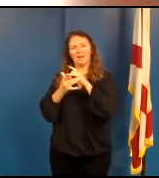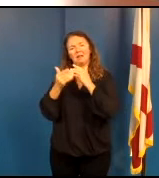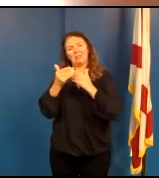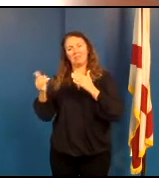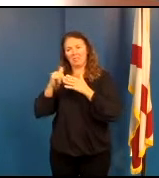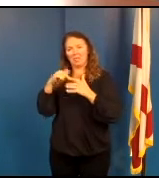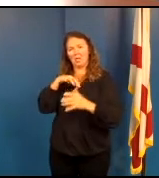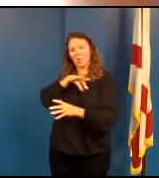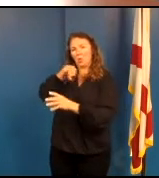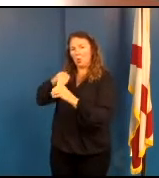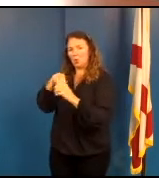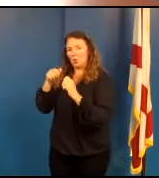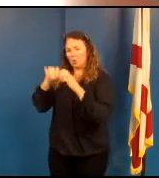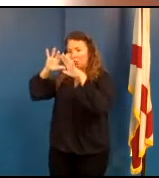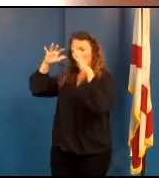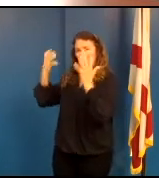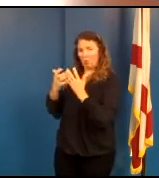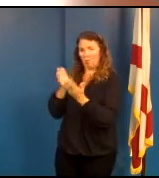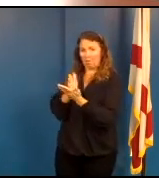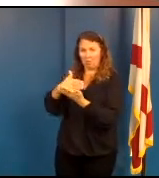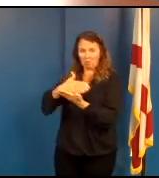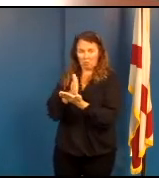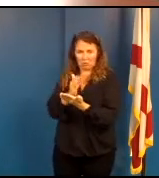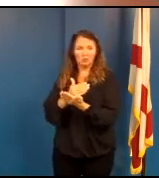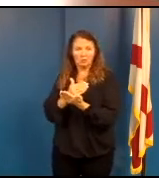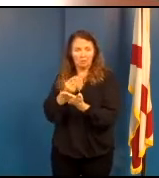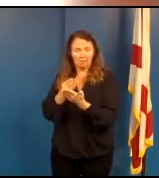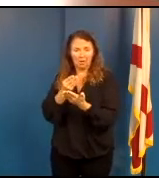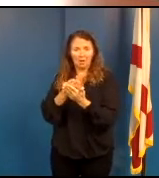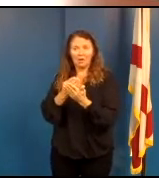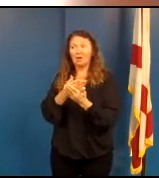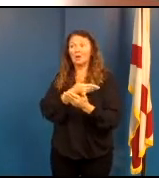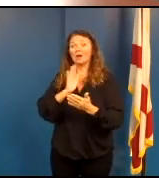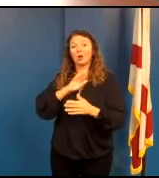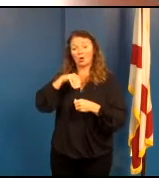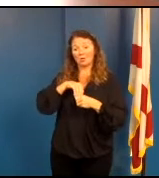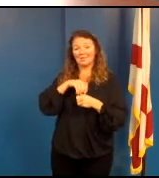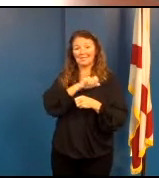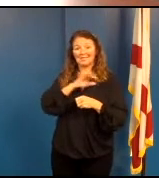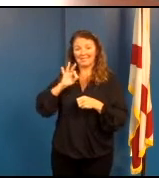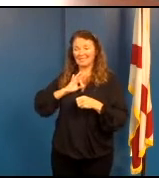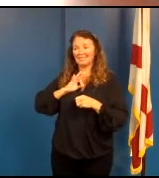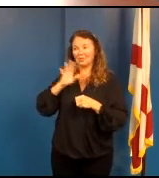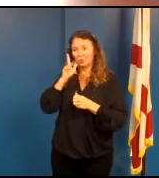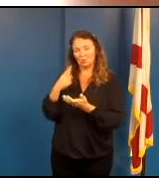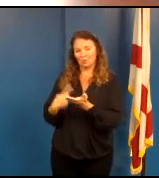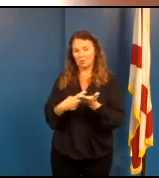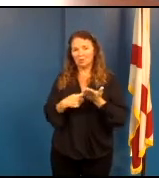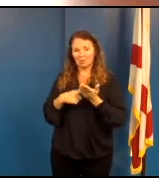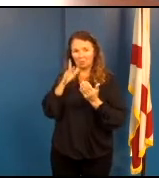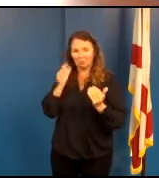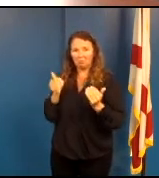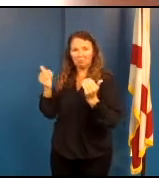we included within the overall project budget, which our own internal staff is gonna go ahead and implement.